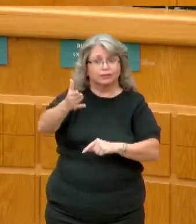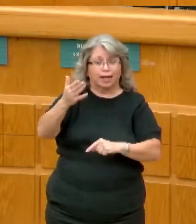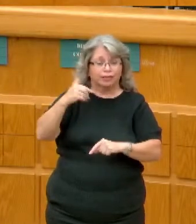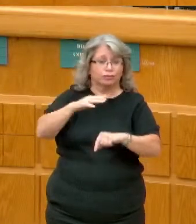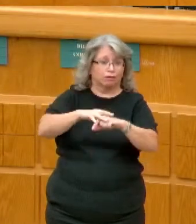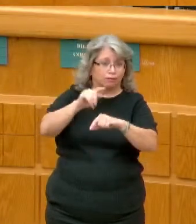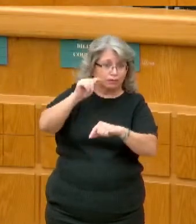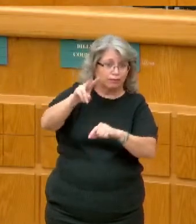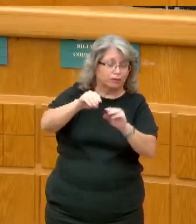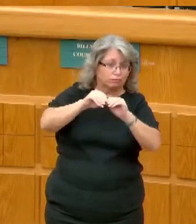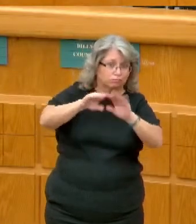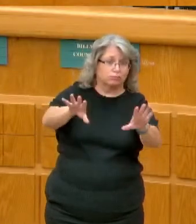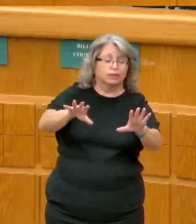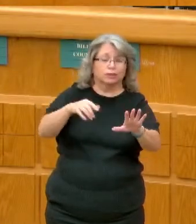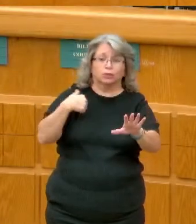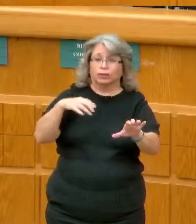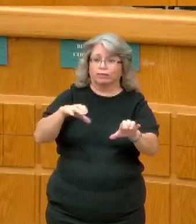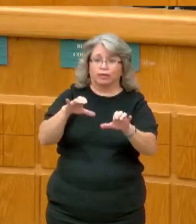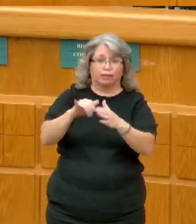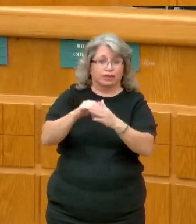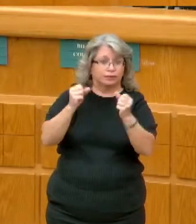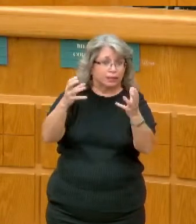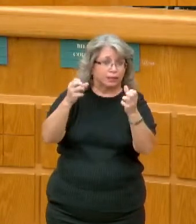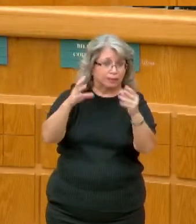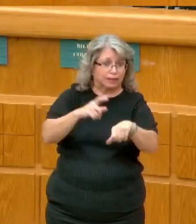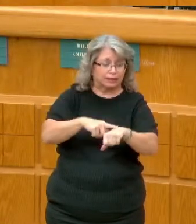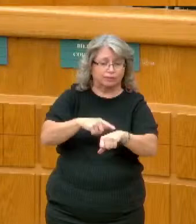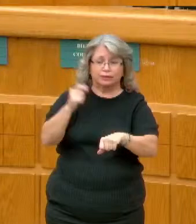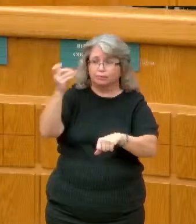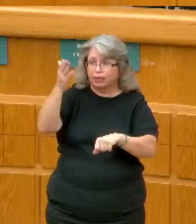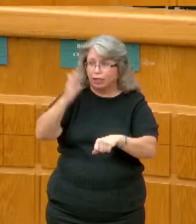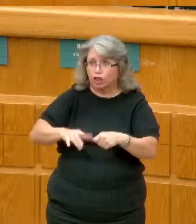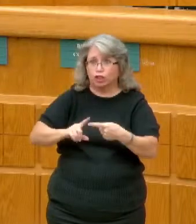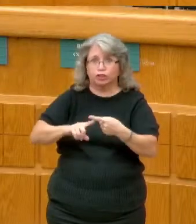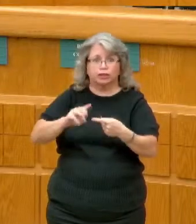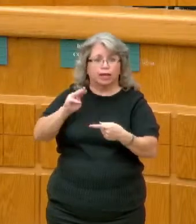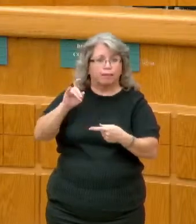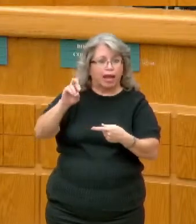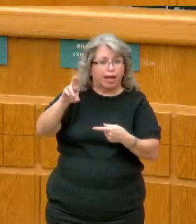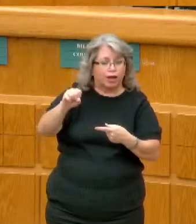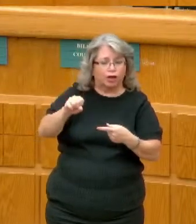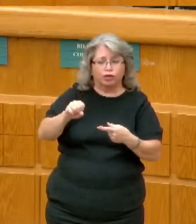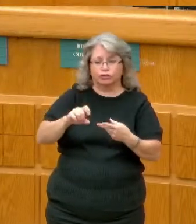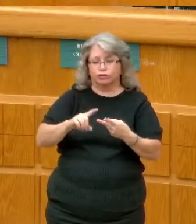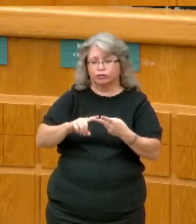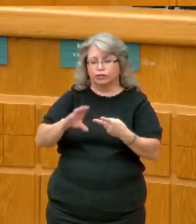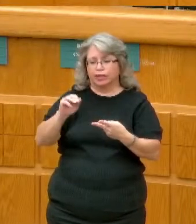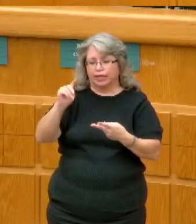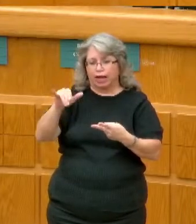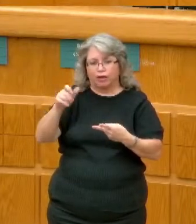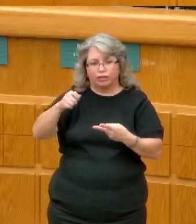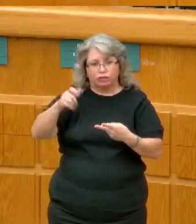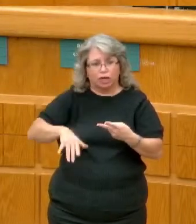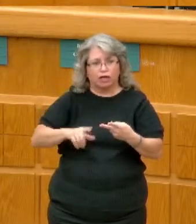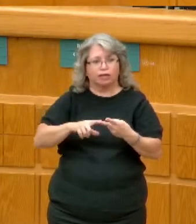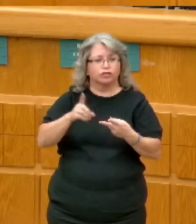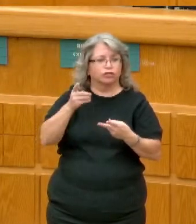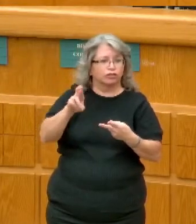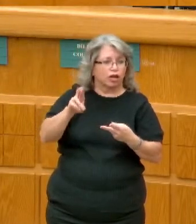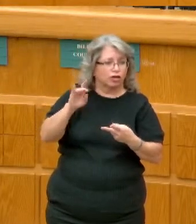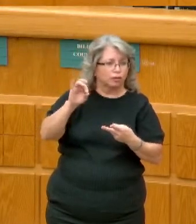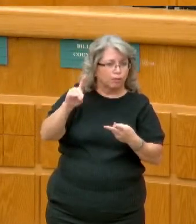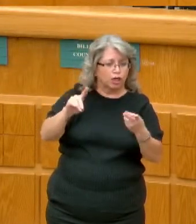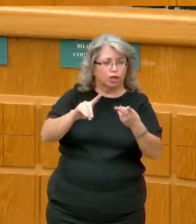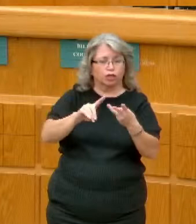many times. And the speakers, as you all know, included the mayor as well as the county judge, as well as Dr. Bird